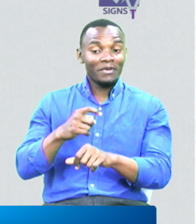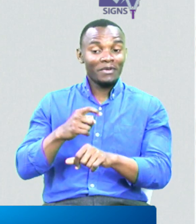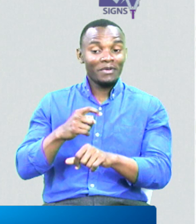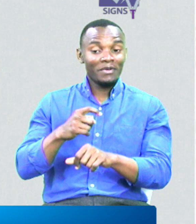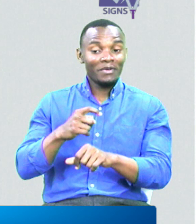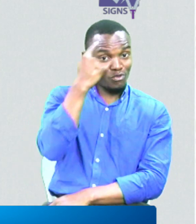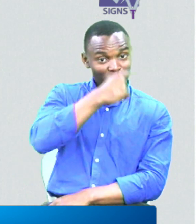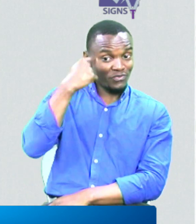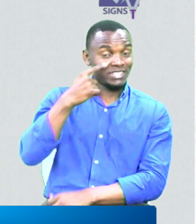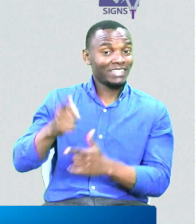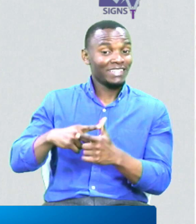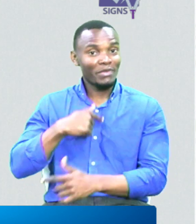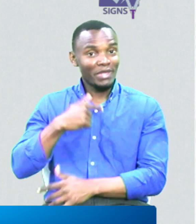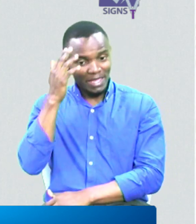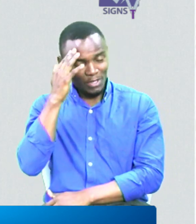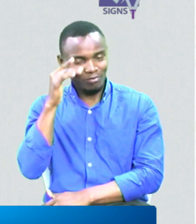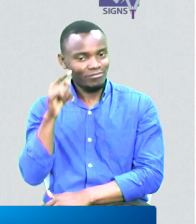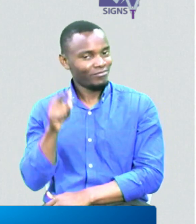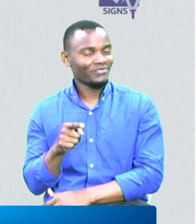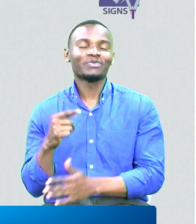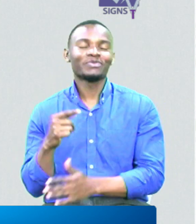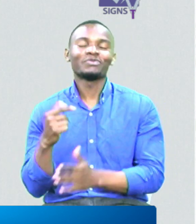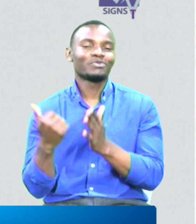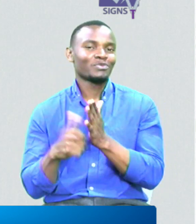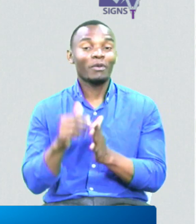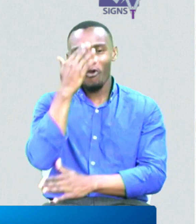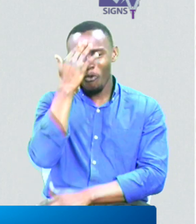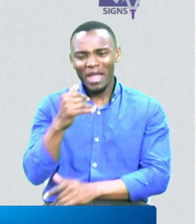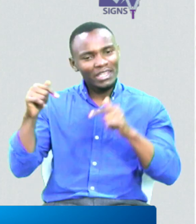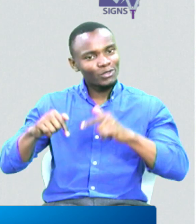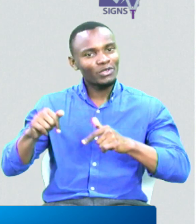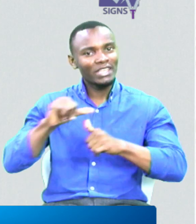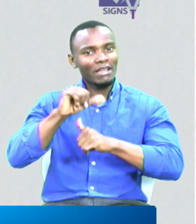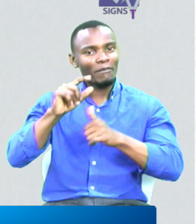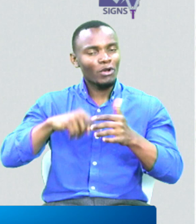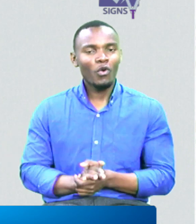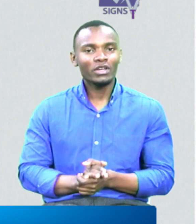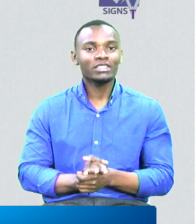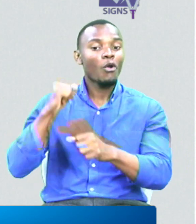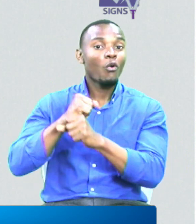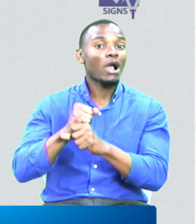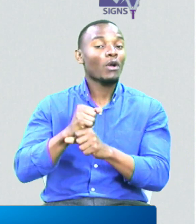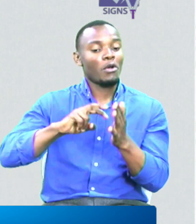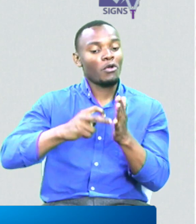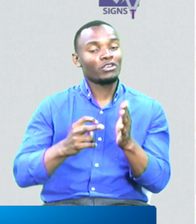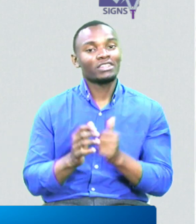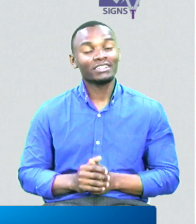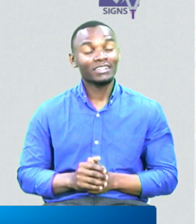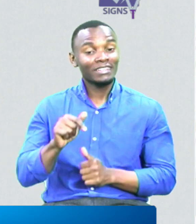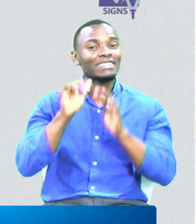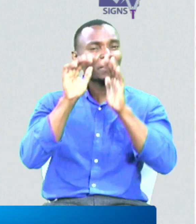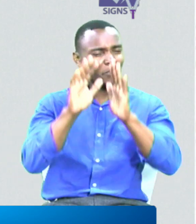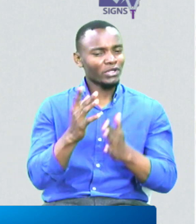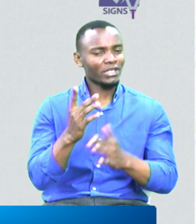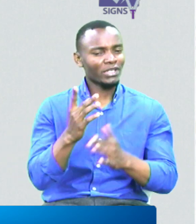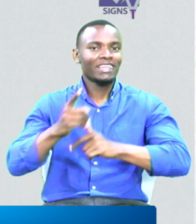and it should not include matters of traffic. Watu wale wamechelewa, nikaona rais unaniona ninamjua. Nikaona uso yake